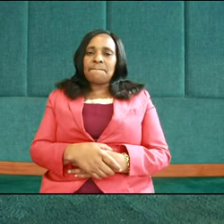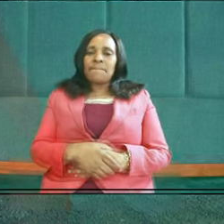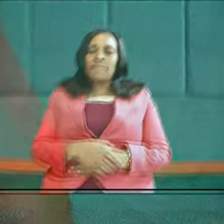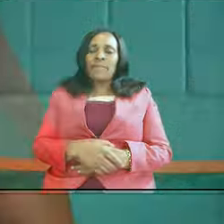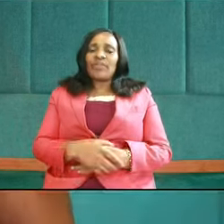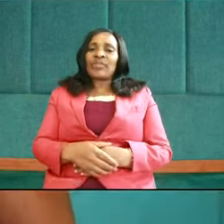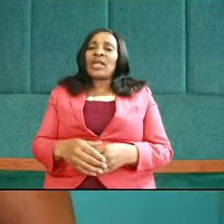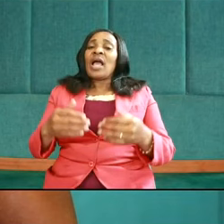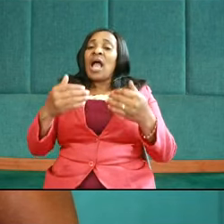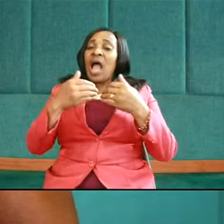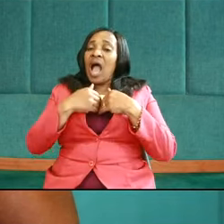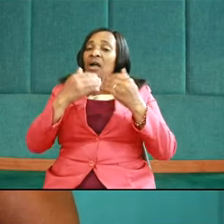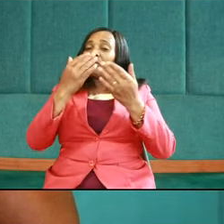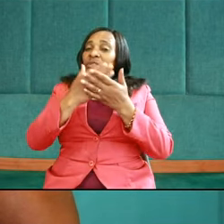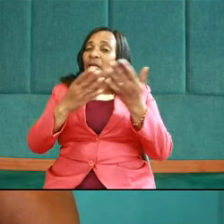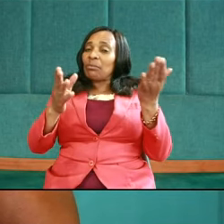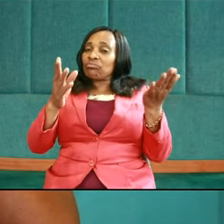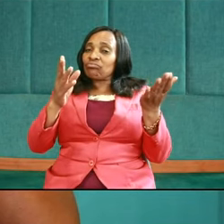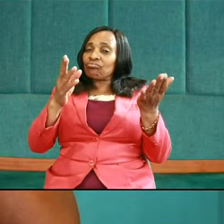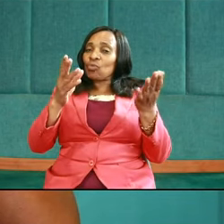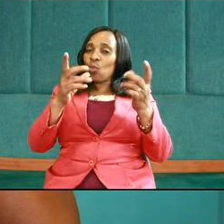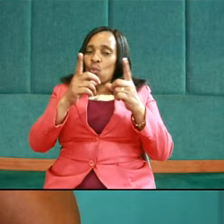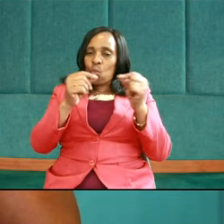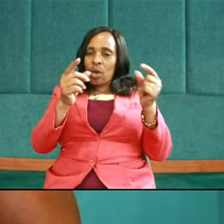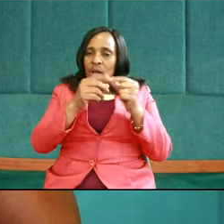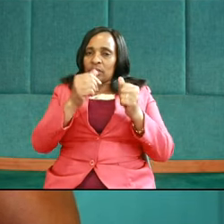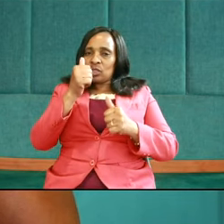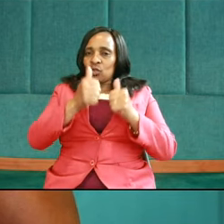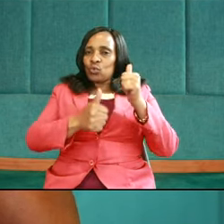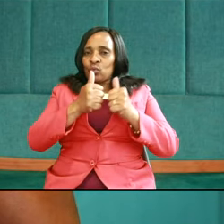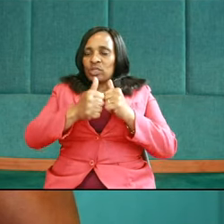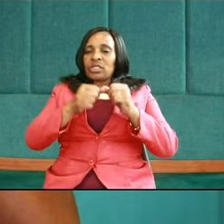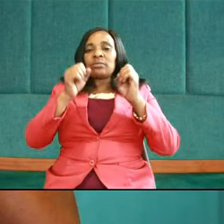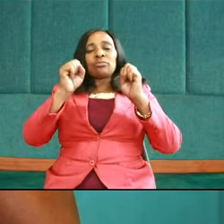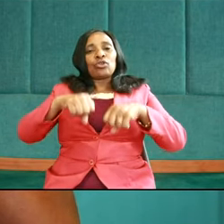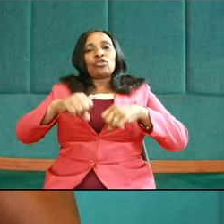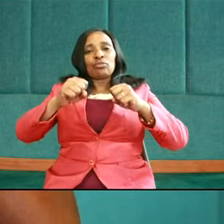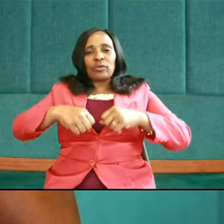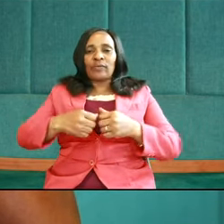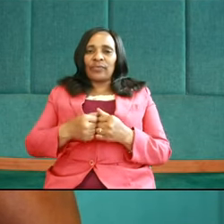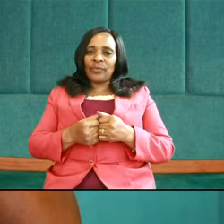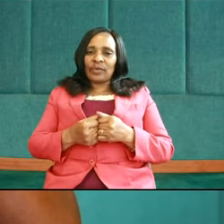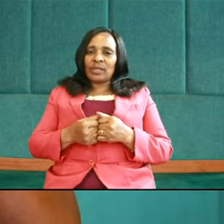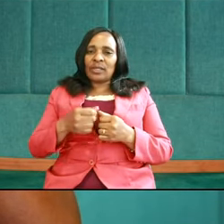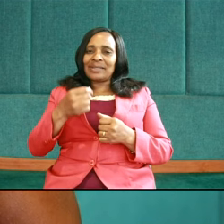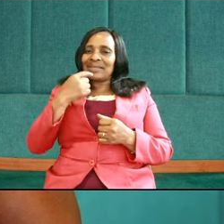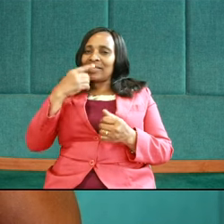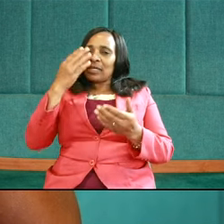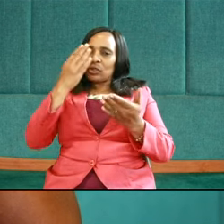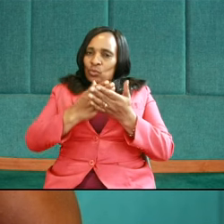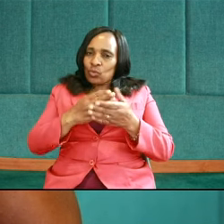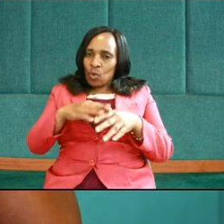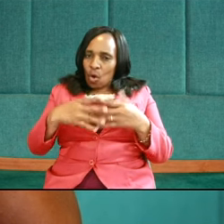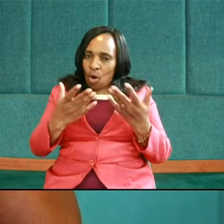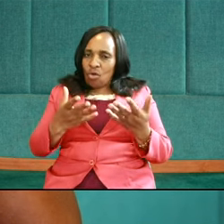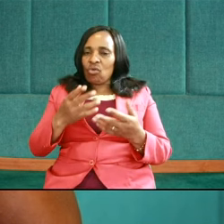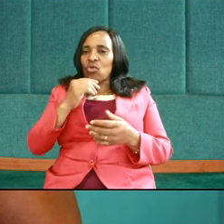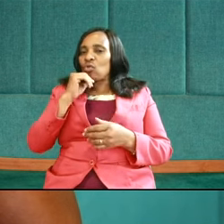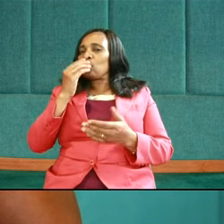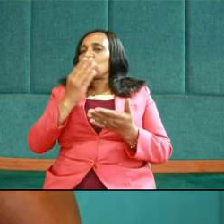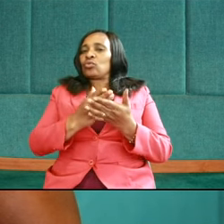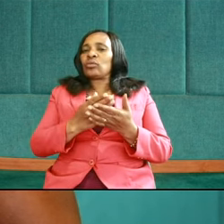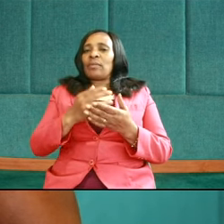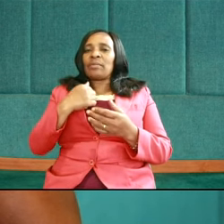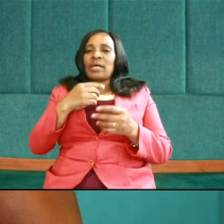It has some statements which we can either say are true or false.